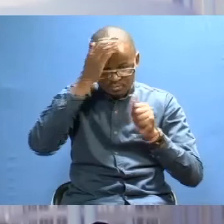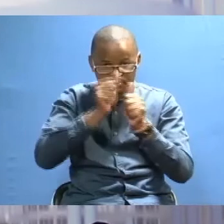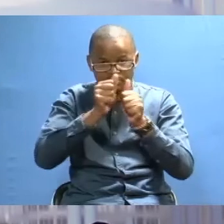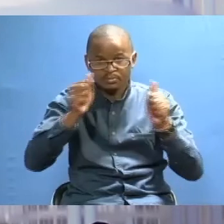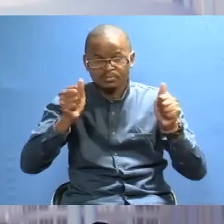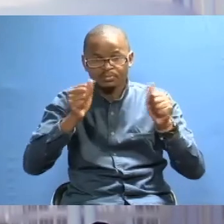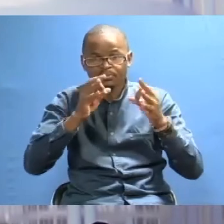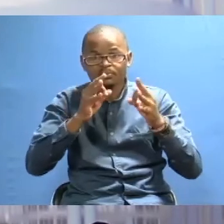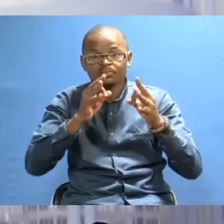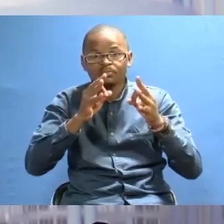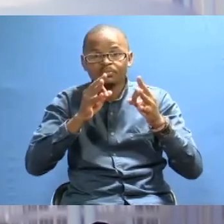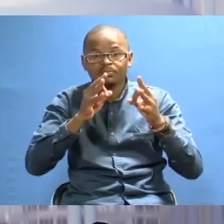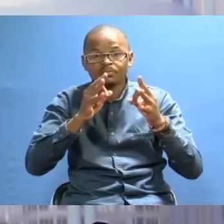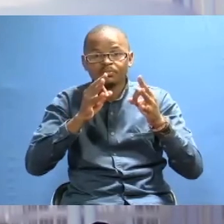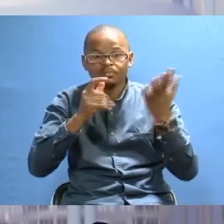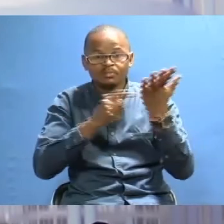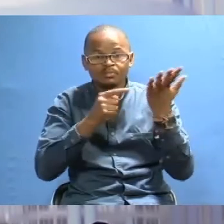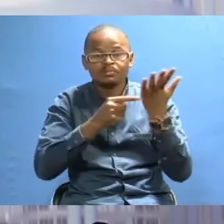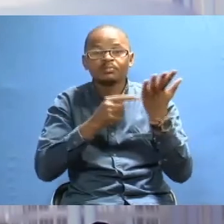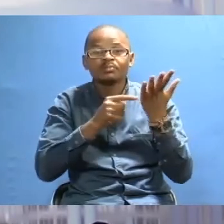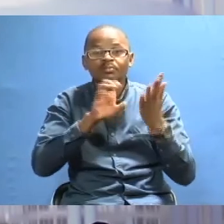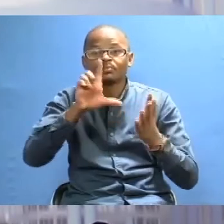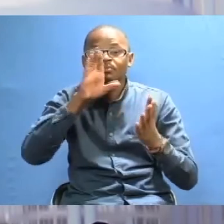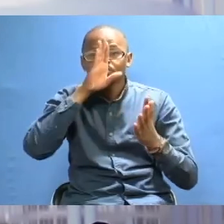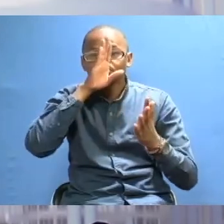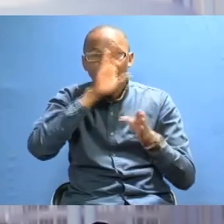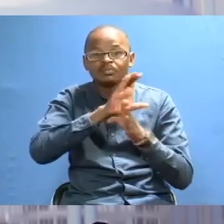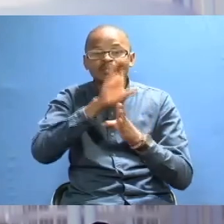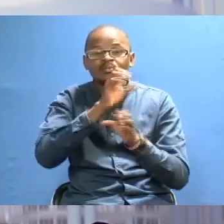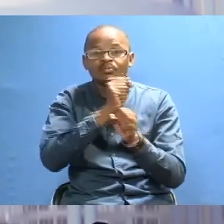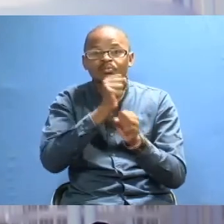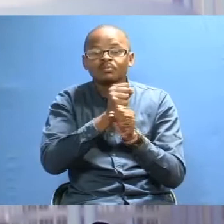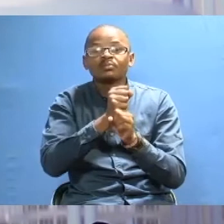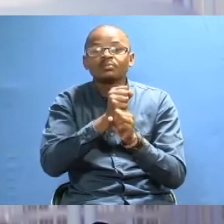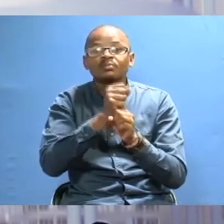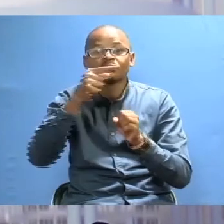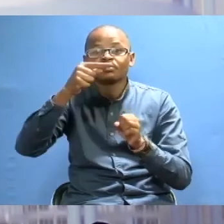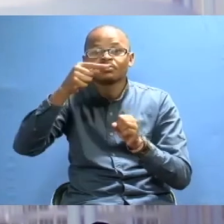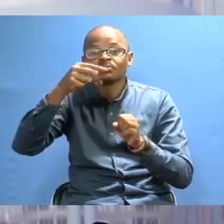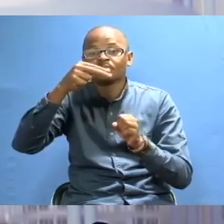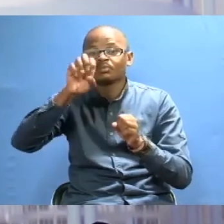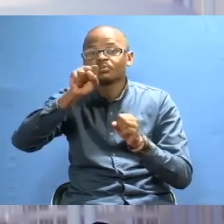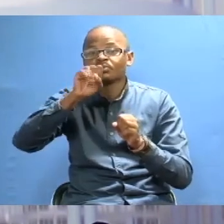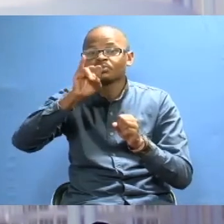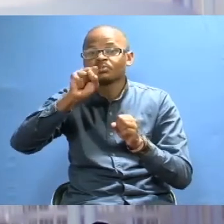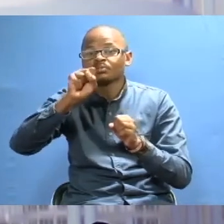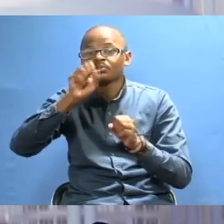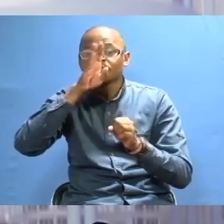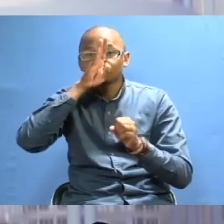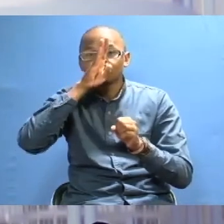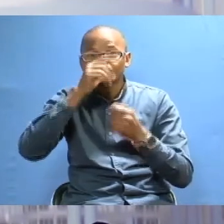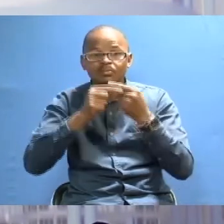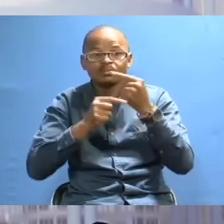degree in the Department of Computing and Information Technology shall be by coursework, examination, and thesis, and it